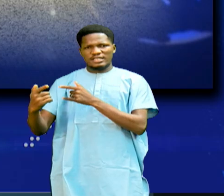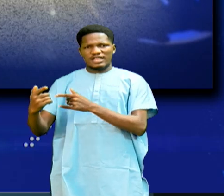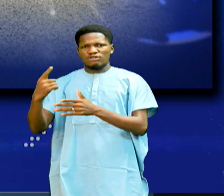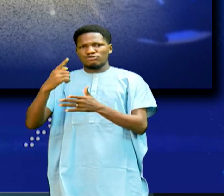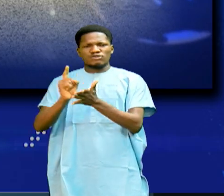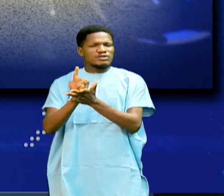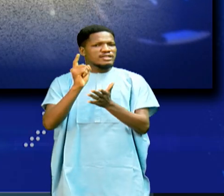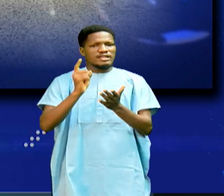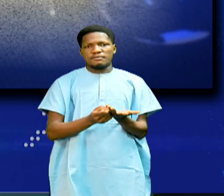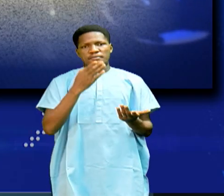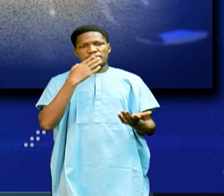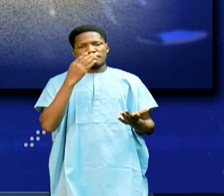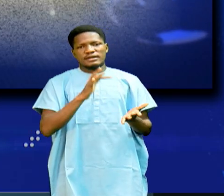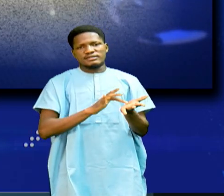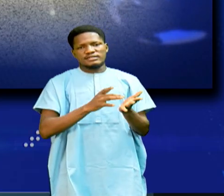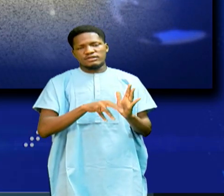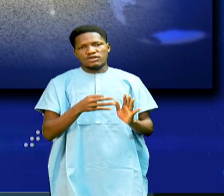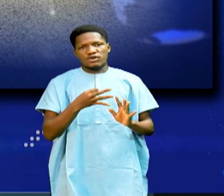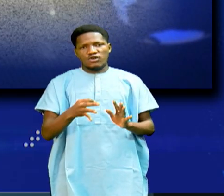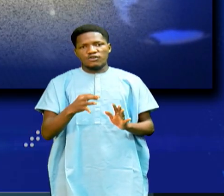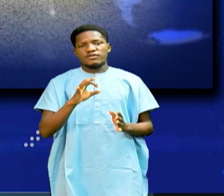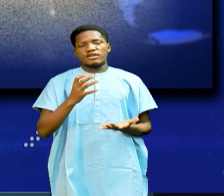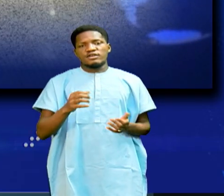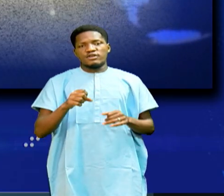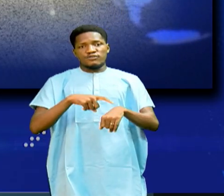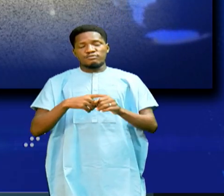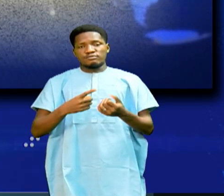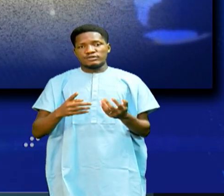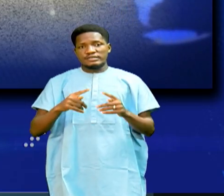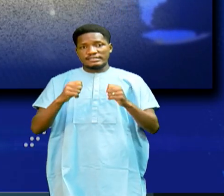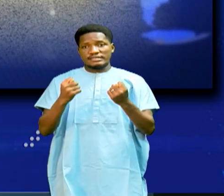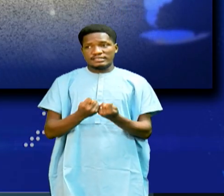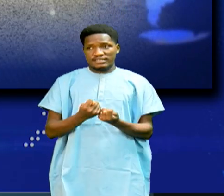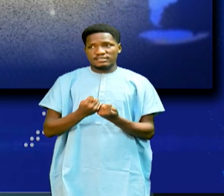Libya ahead of 2025 AFCON qualifier.